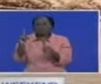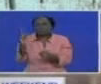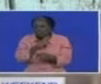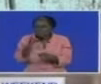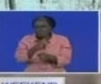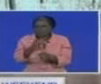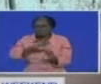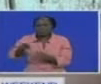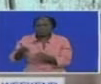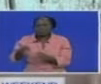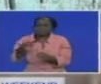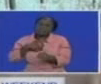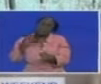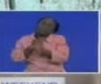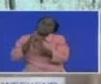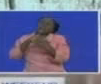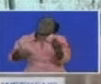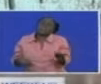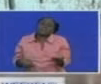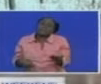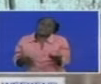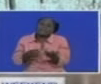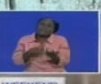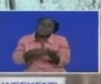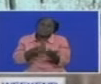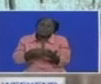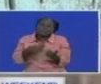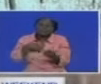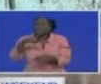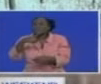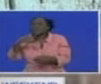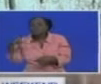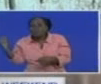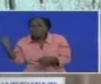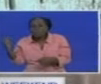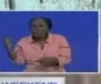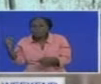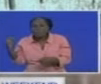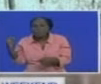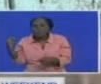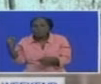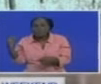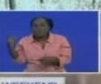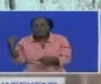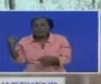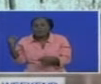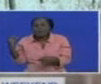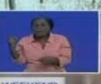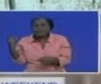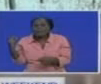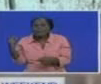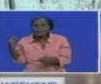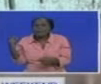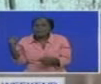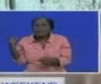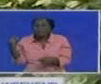aside. Hatufanyagi hiyo hesabu. Ju tunaekaga tu maji ya hii ya kufanya iwe safi. Hii dawa ya